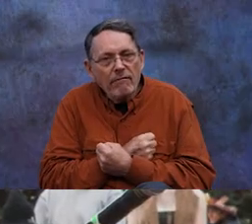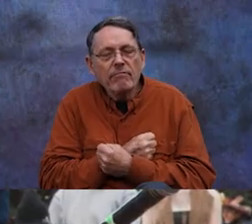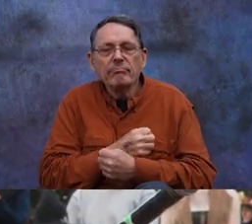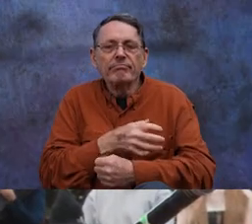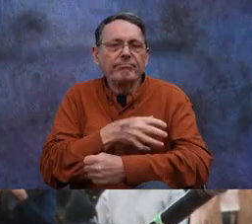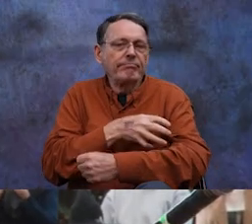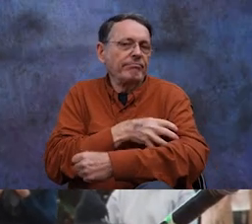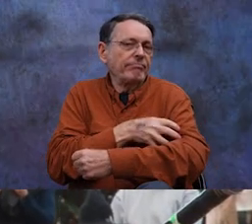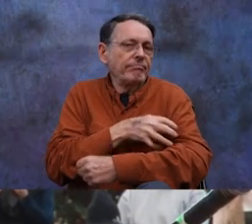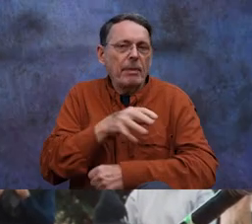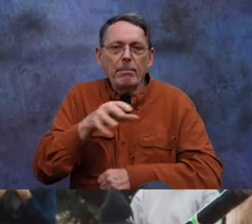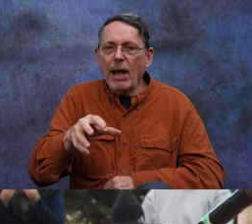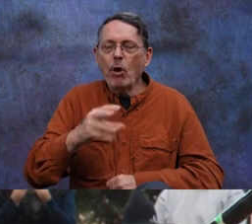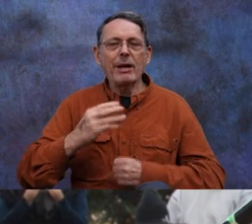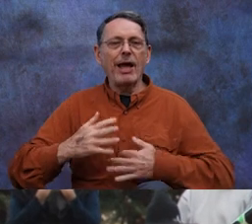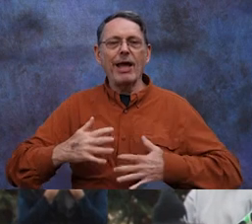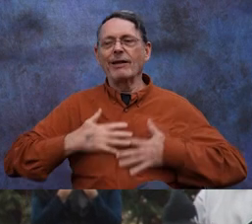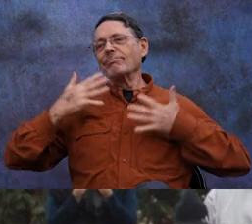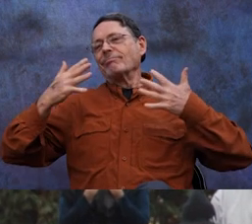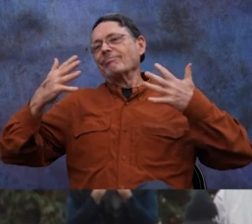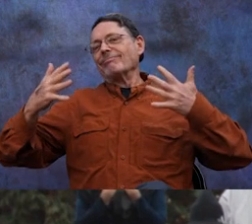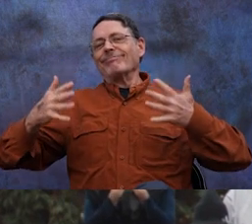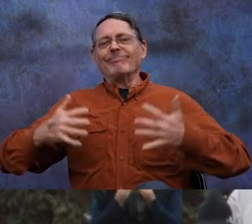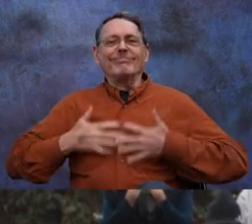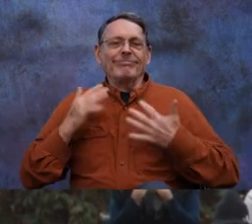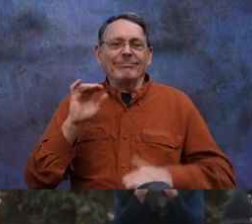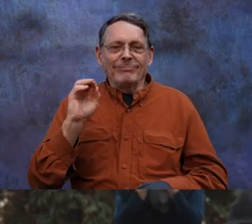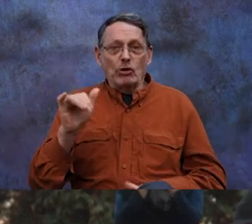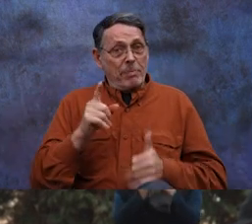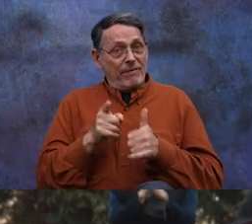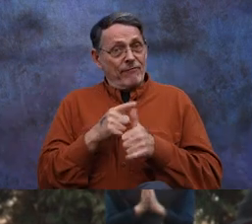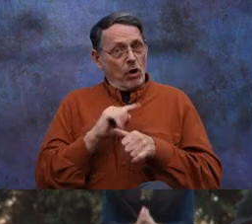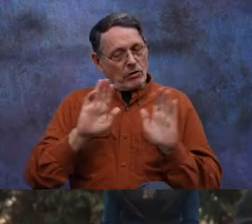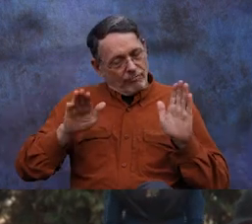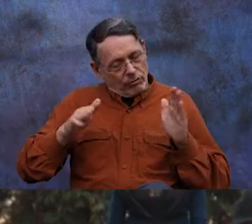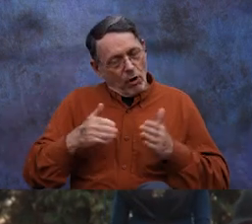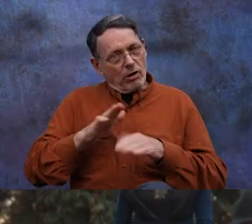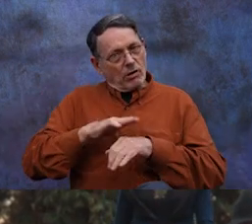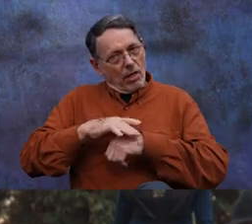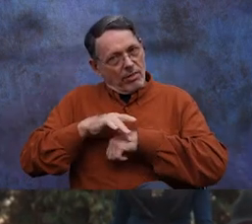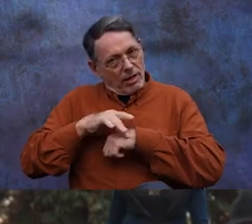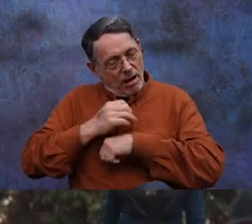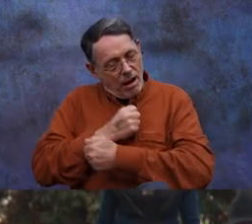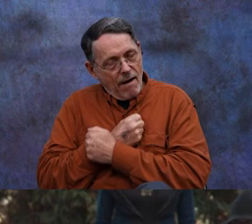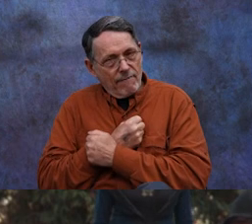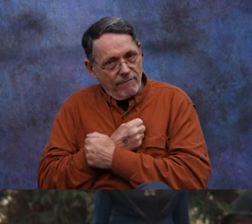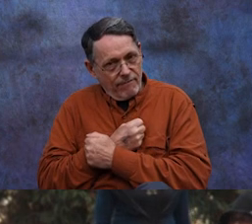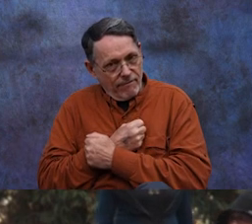empowerment, and joy. But first we have to work on that love. Love is such